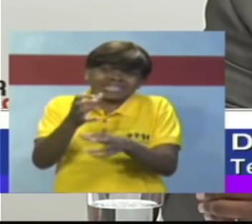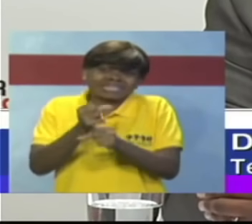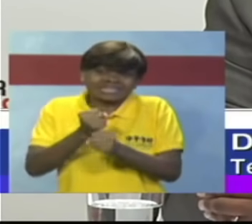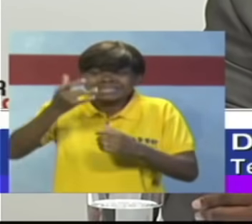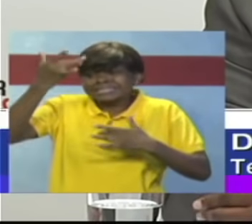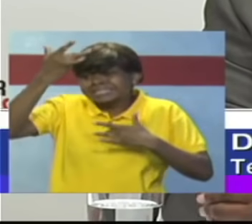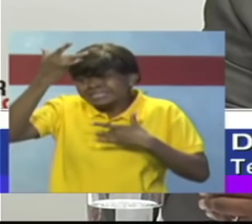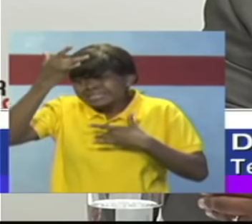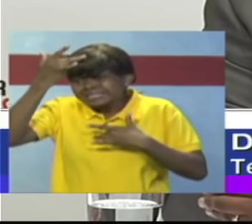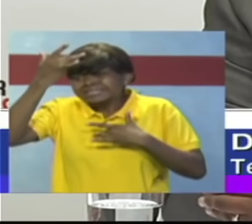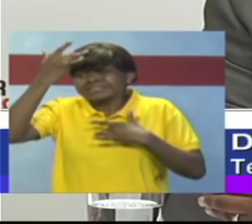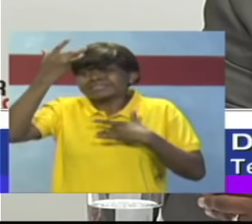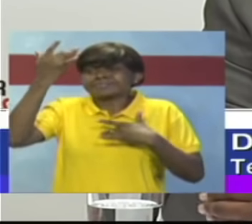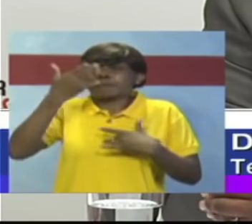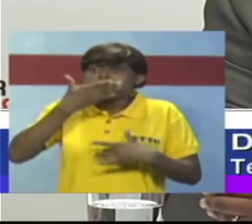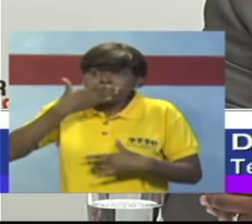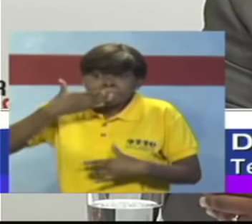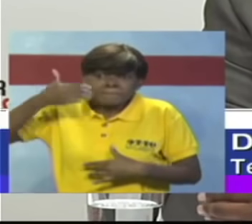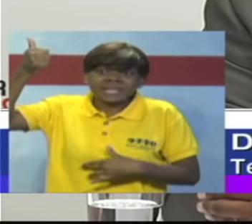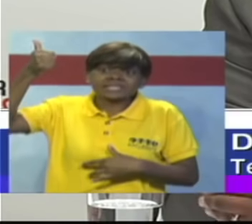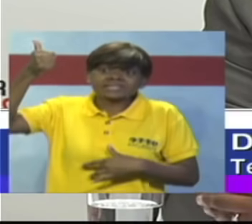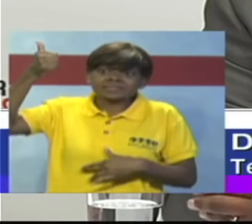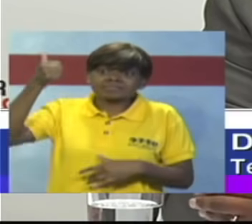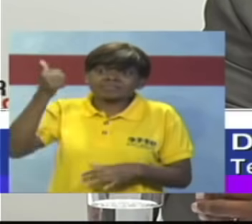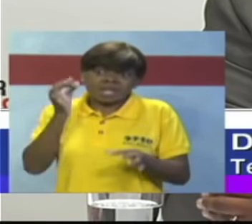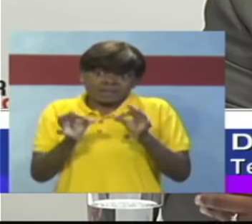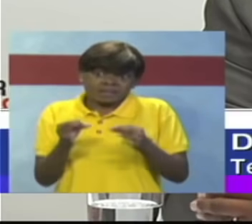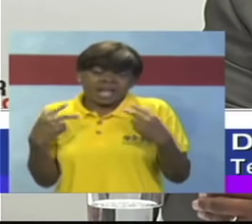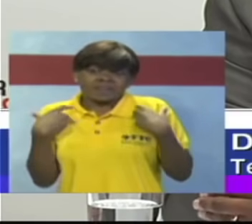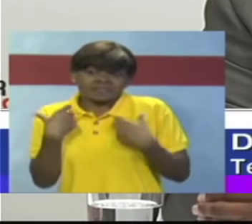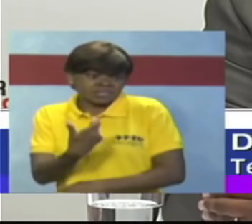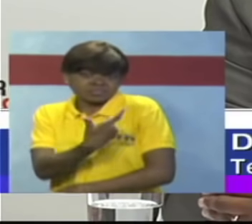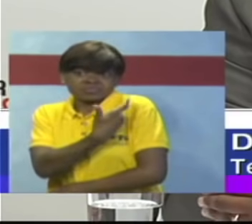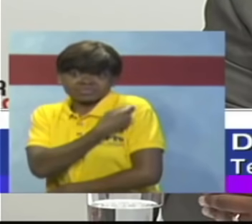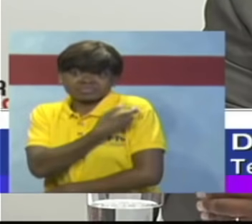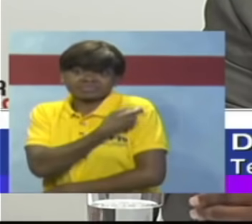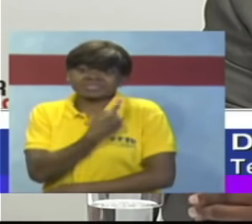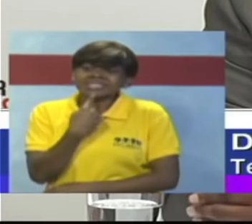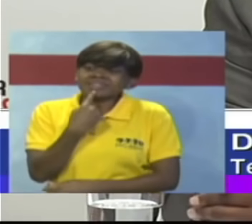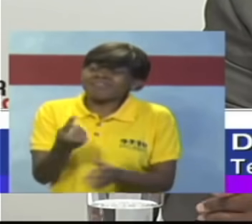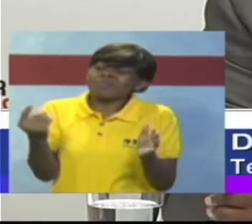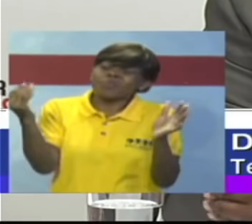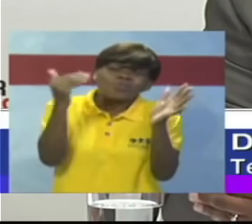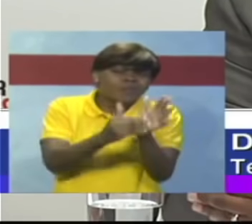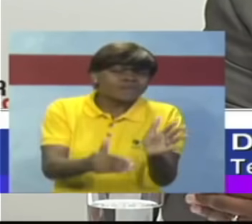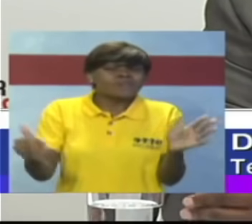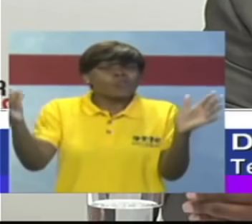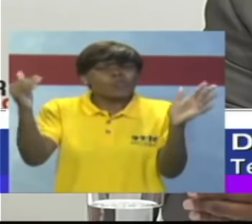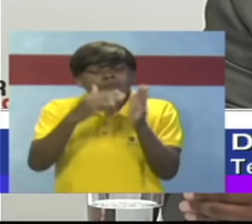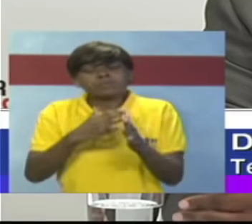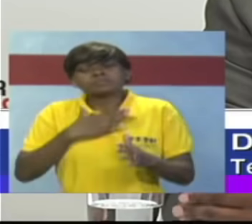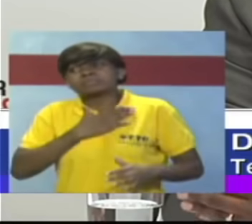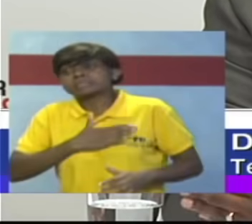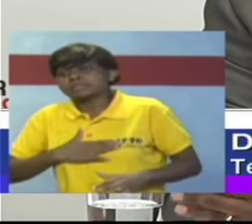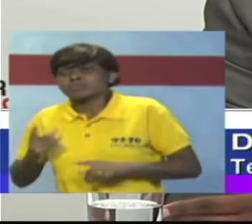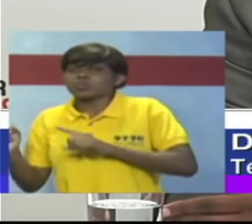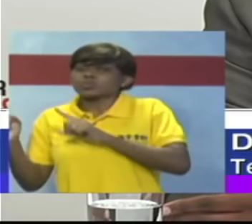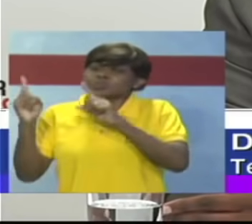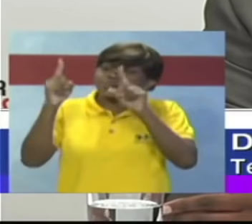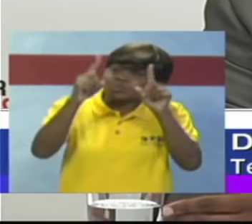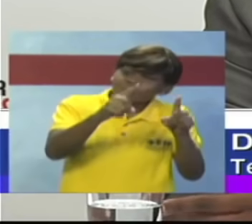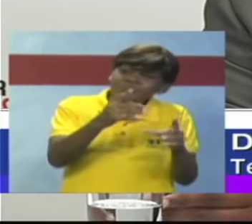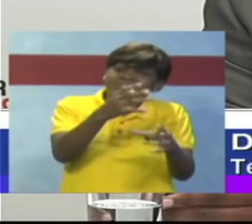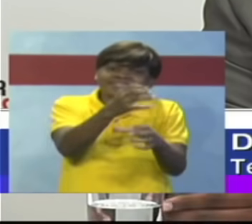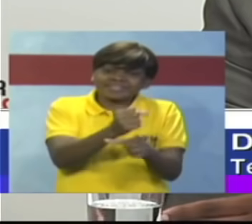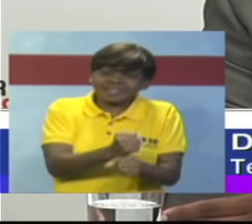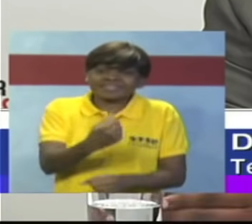they're effective, they're available, and we want to reinforce that call for everyone to make use of the vaccines and get your